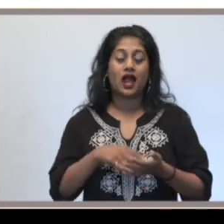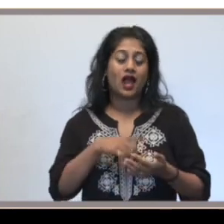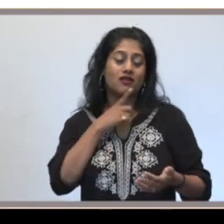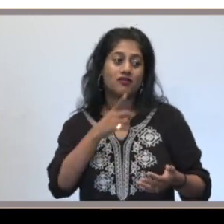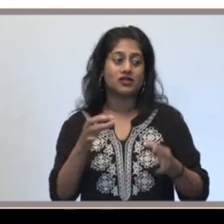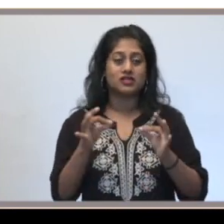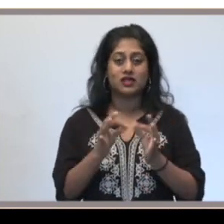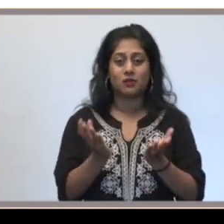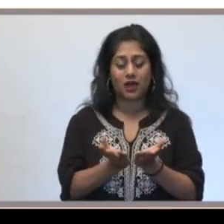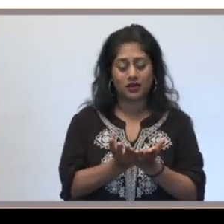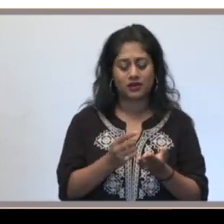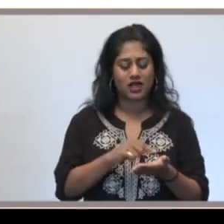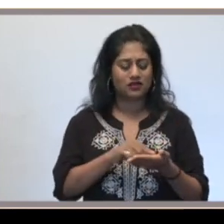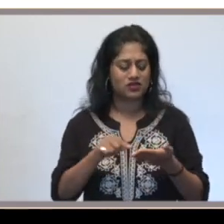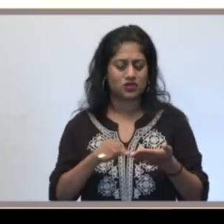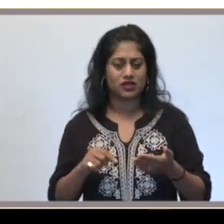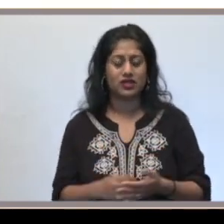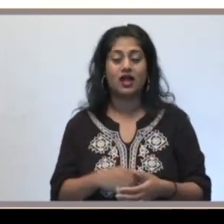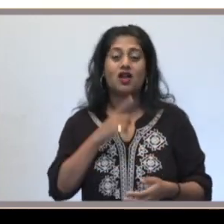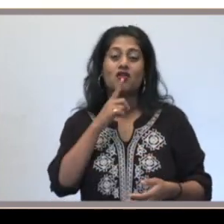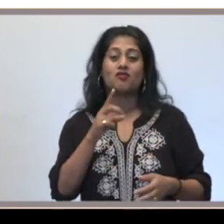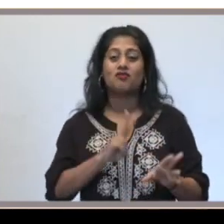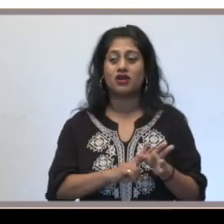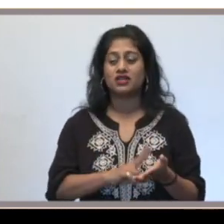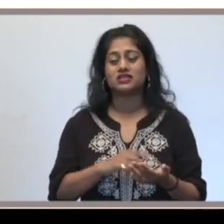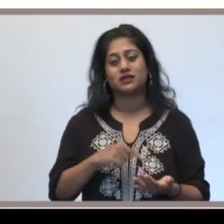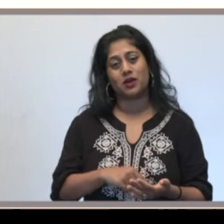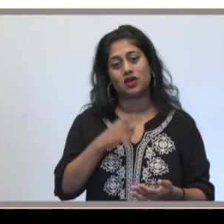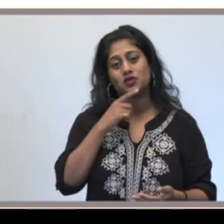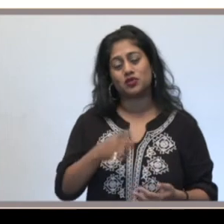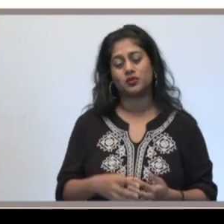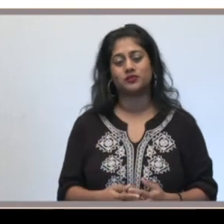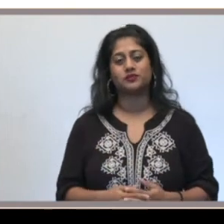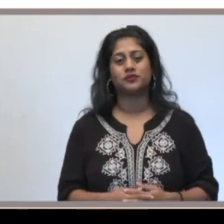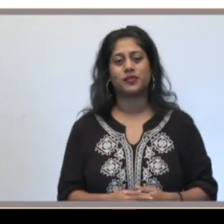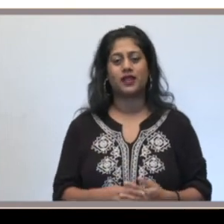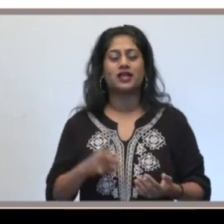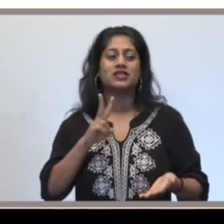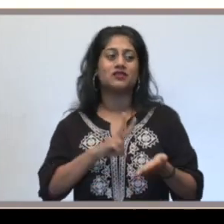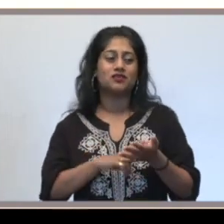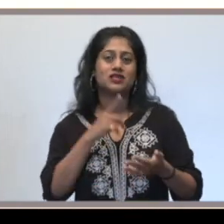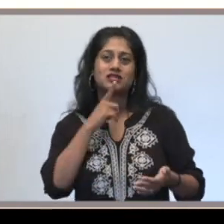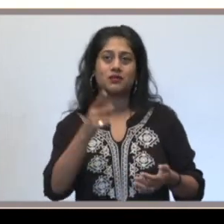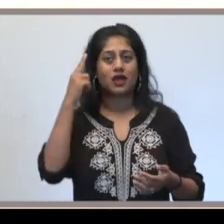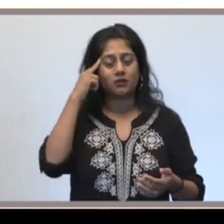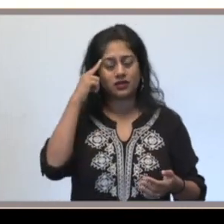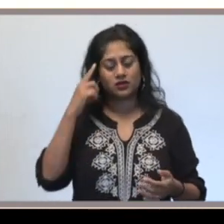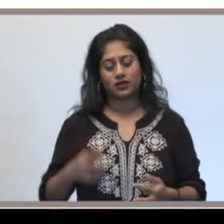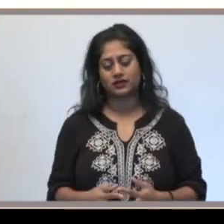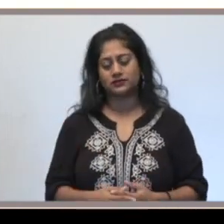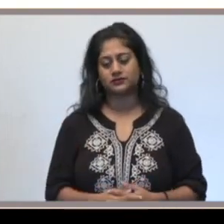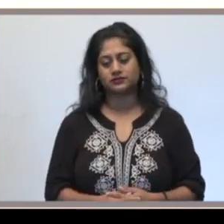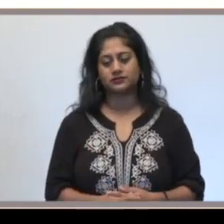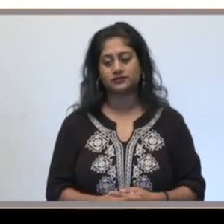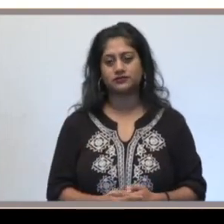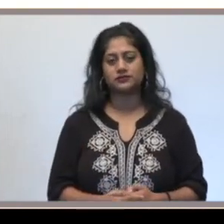the Bible in my room. Despite all the confusion and muddled head that I had, this verse kept coming to mind.